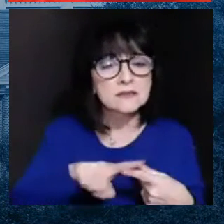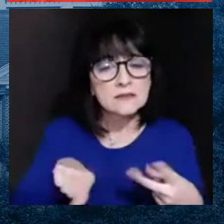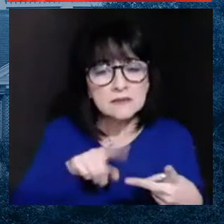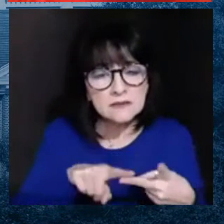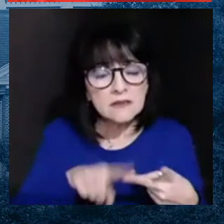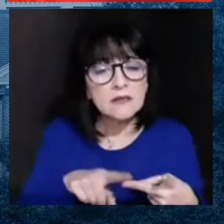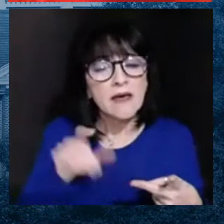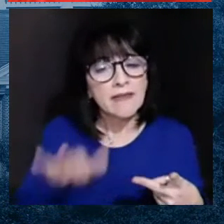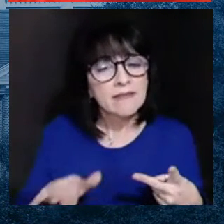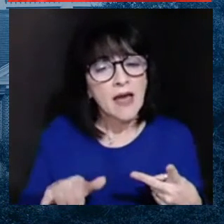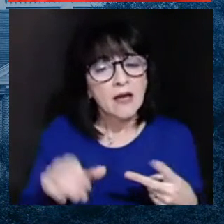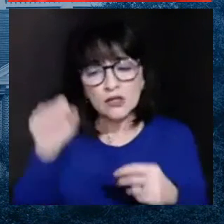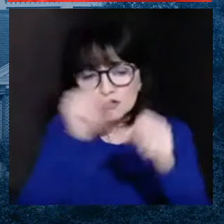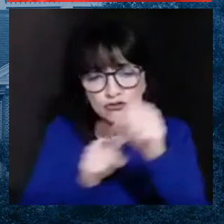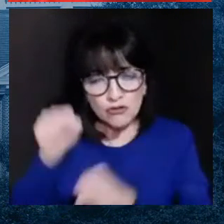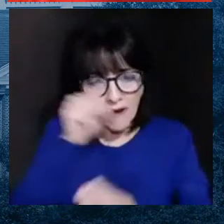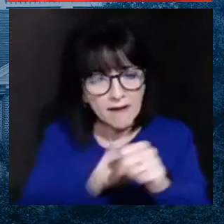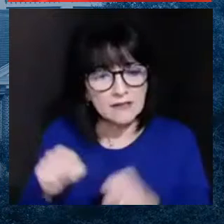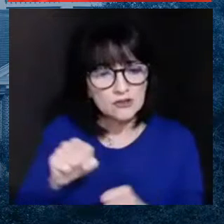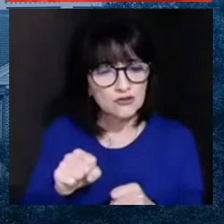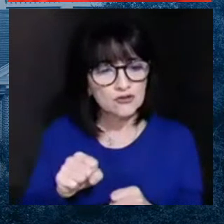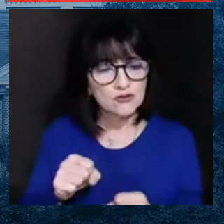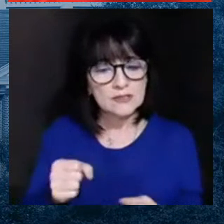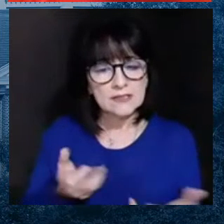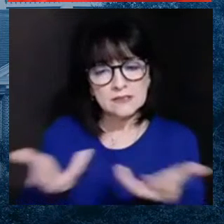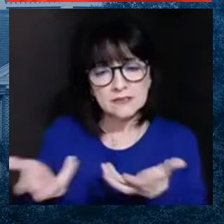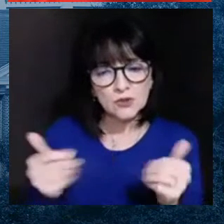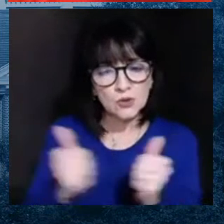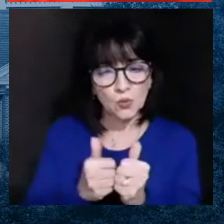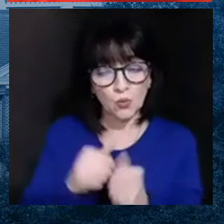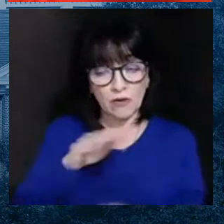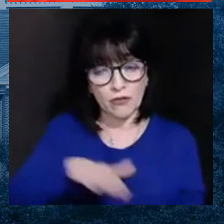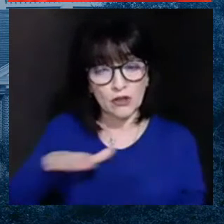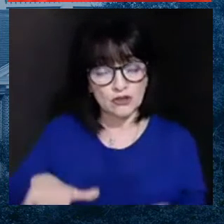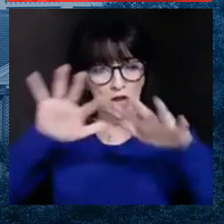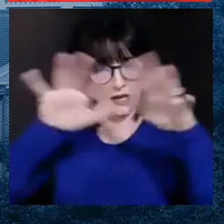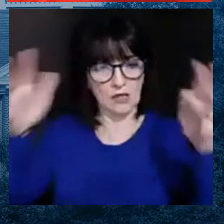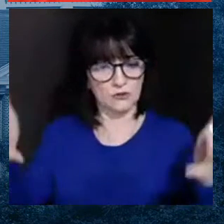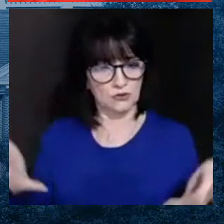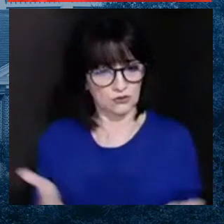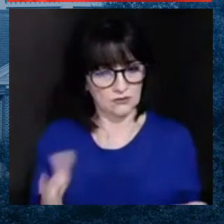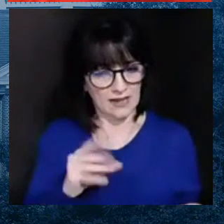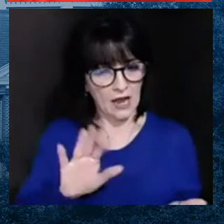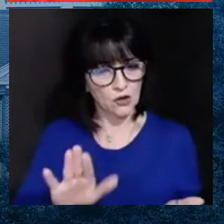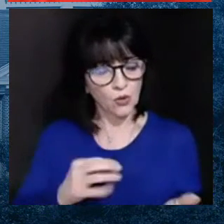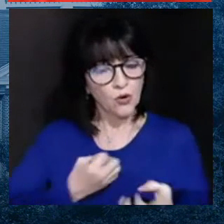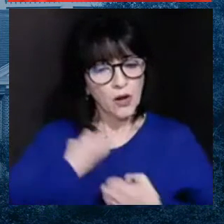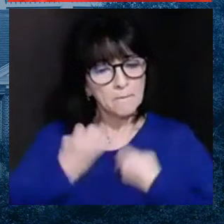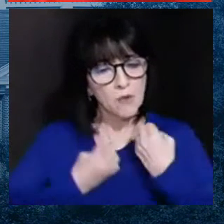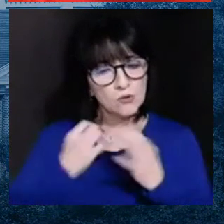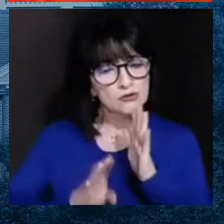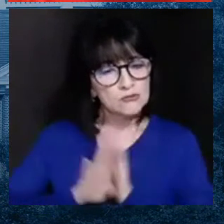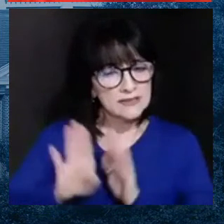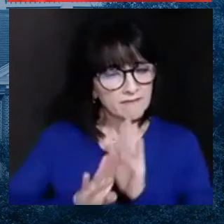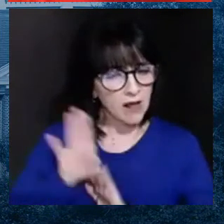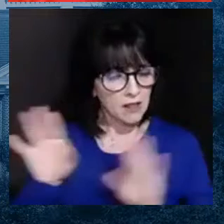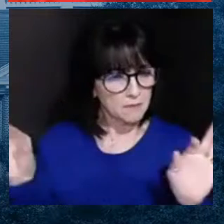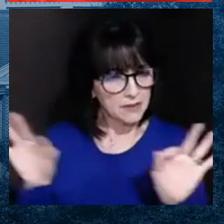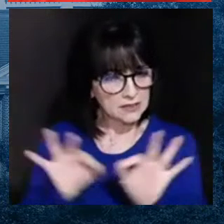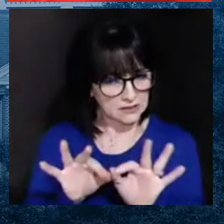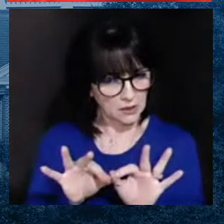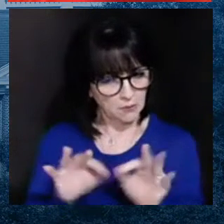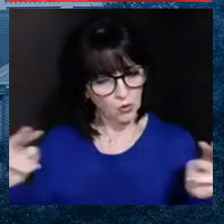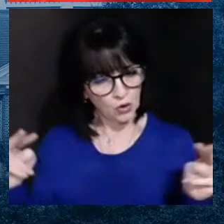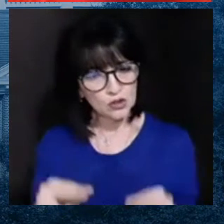well-being, student social competence, and emotional development in particular. The three